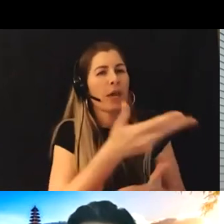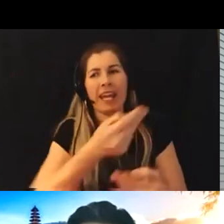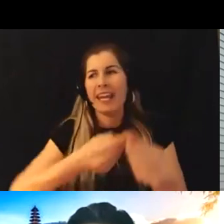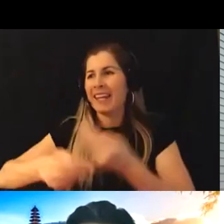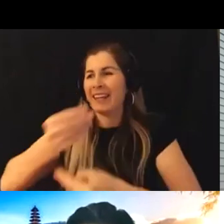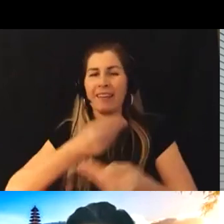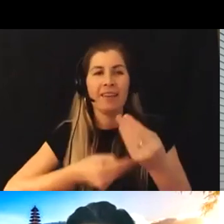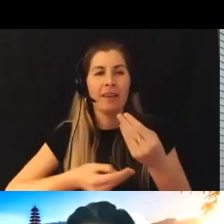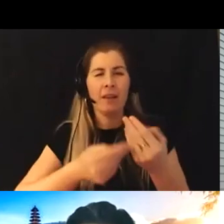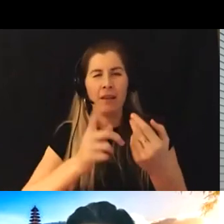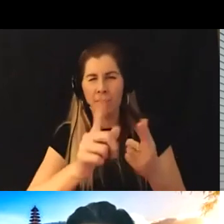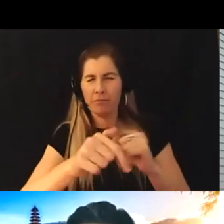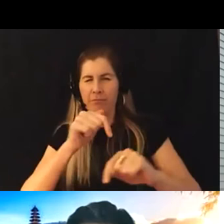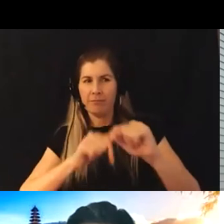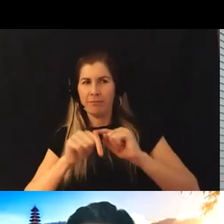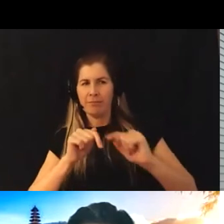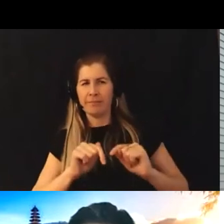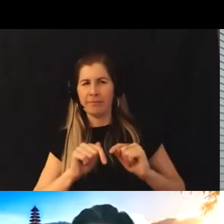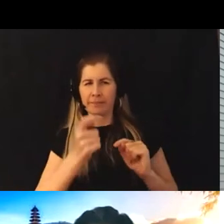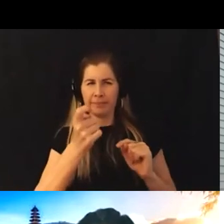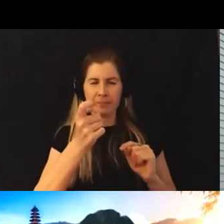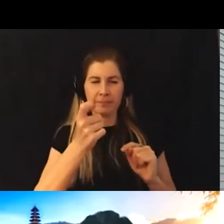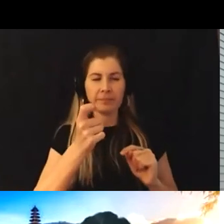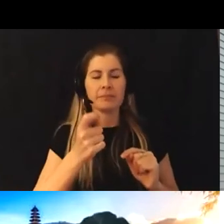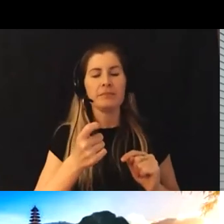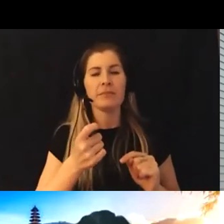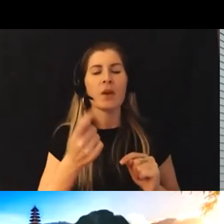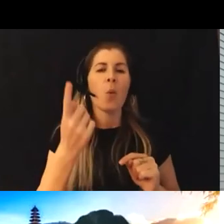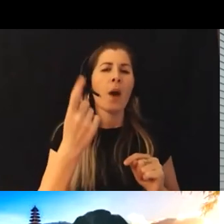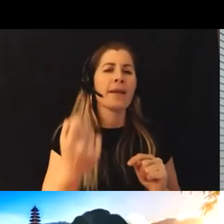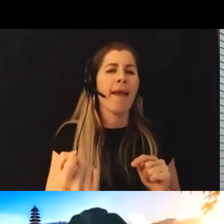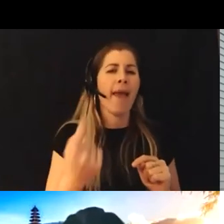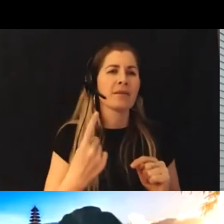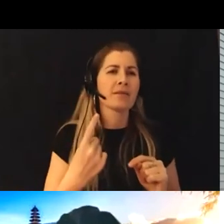to backtrack for a minute, I know there was a question.